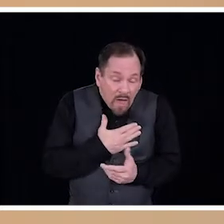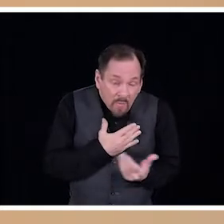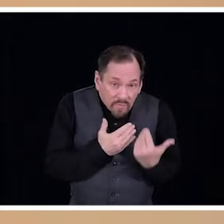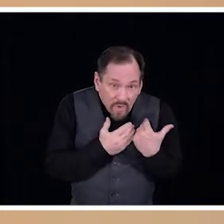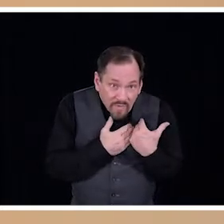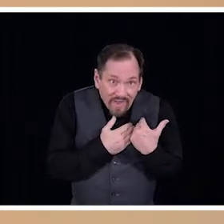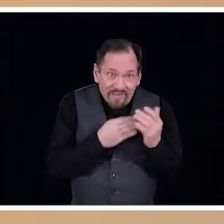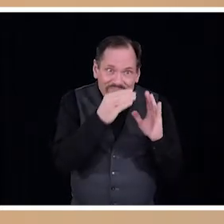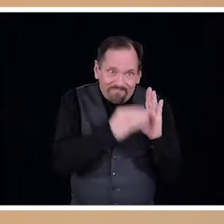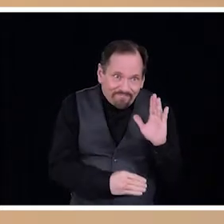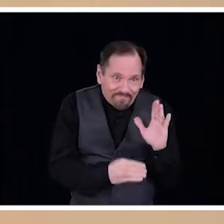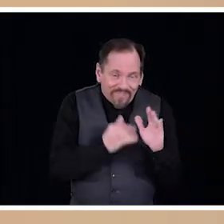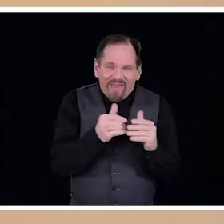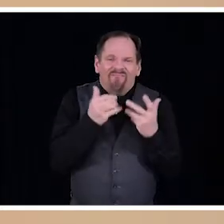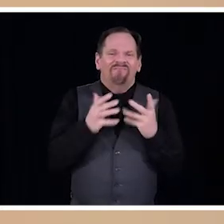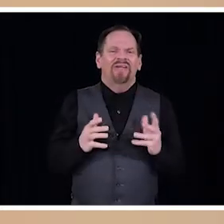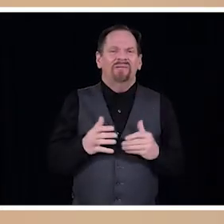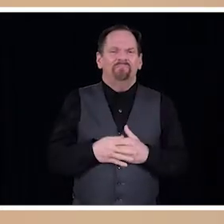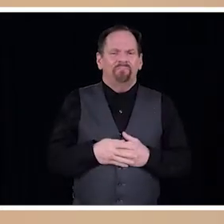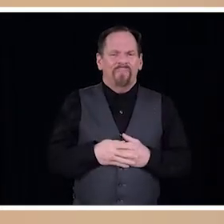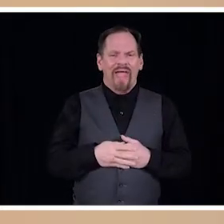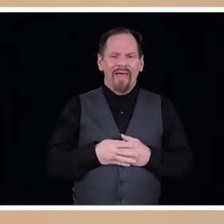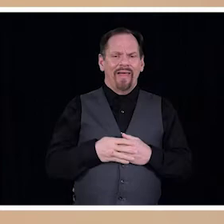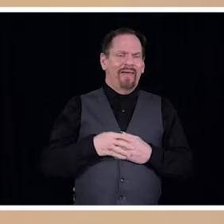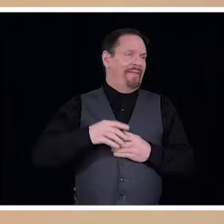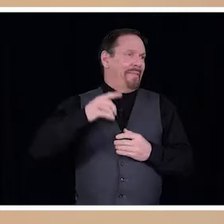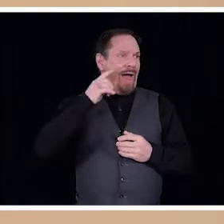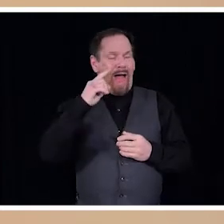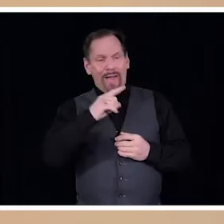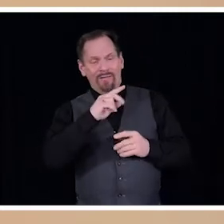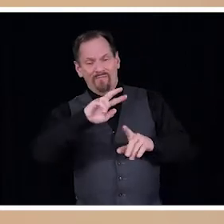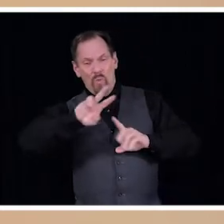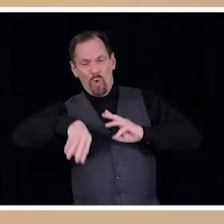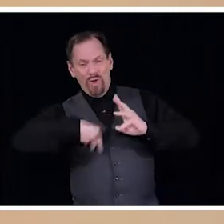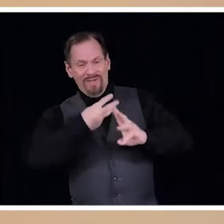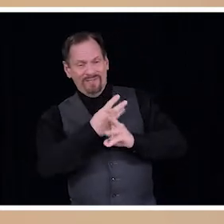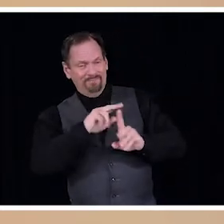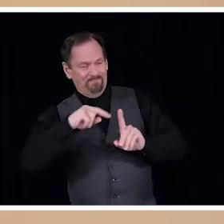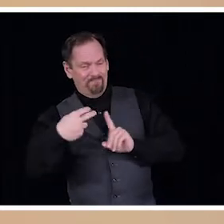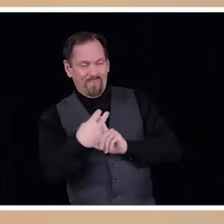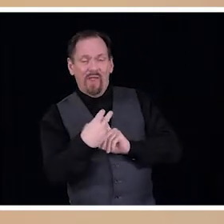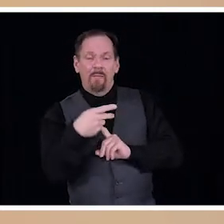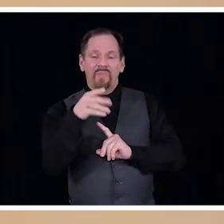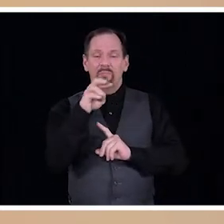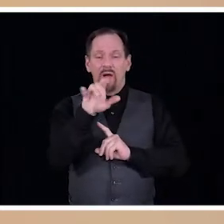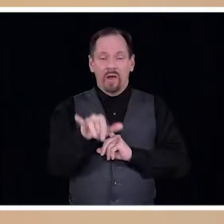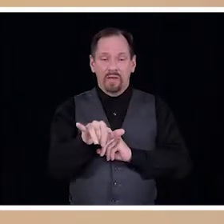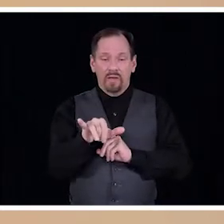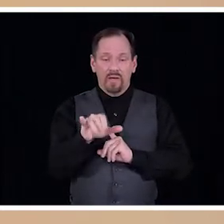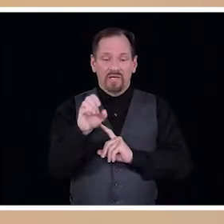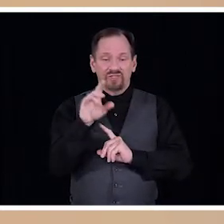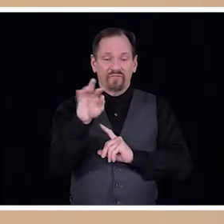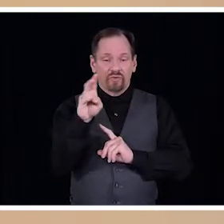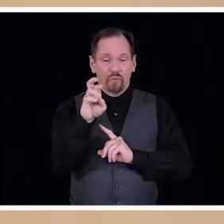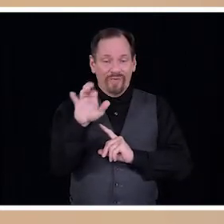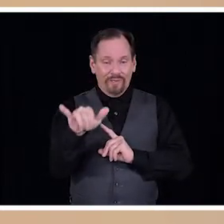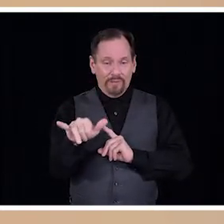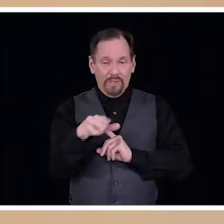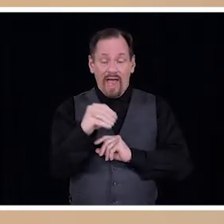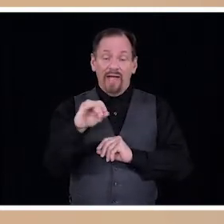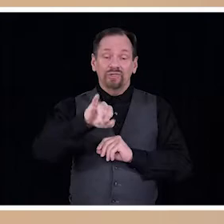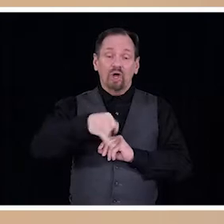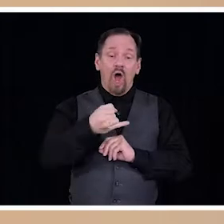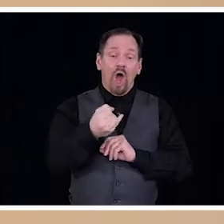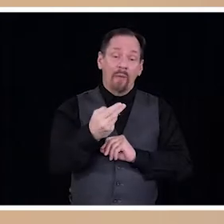you has not ended. In the eyes of the world, you are the Peabody Conservatory and the Johns Hopkins University.